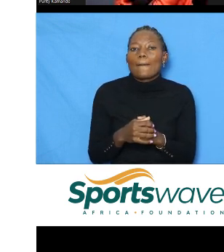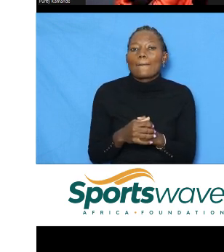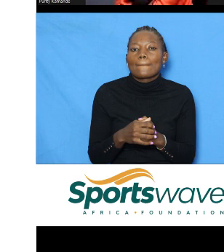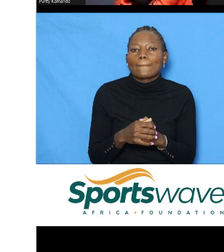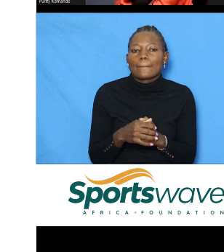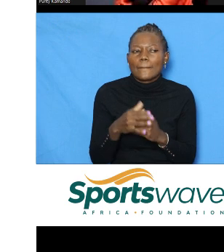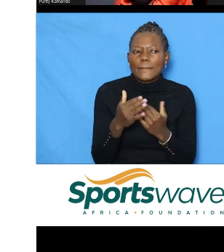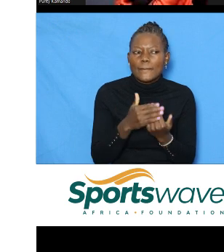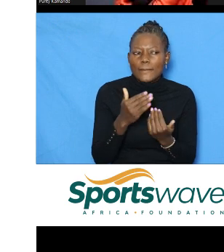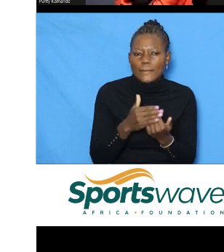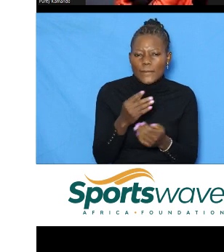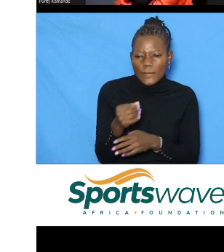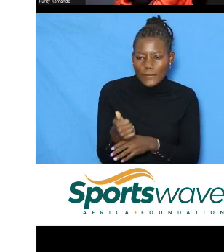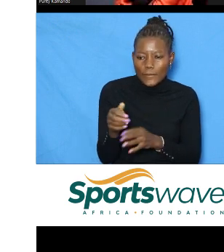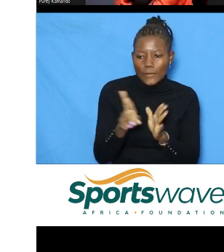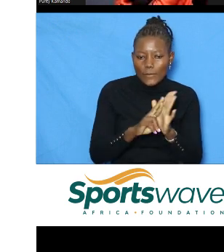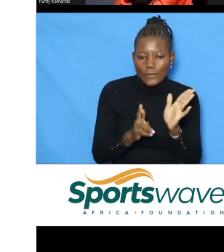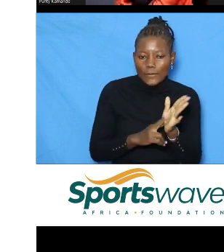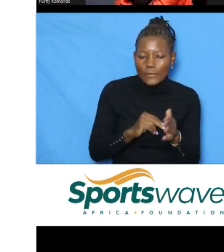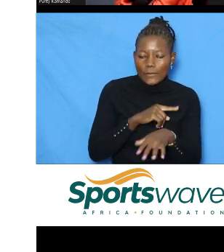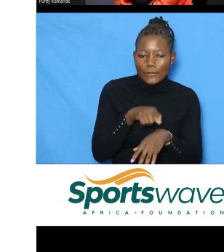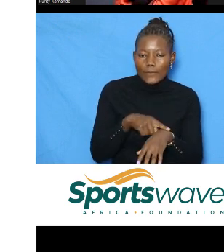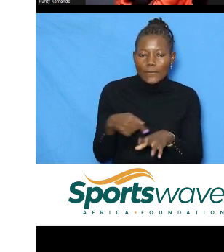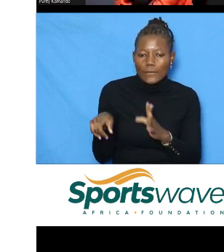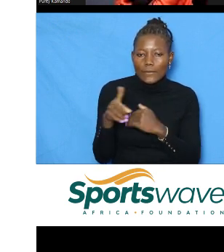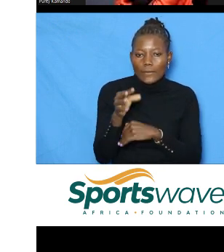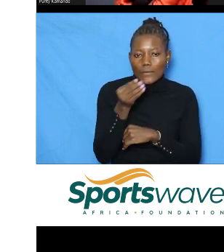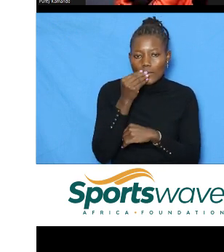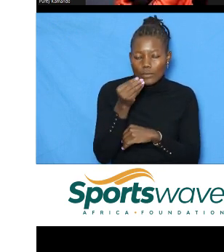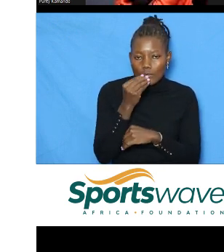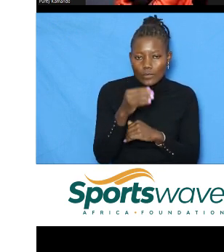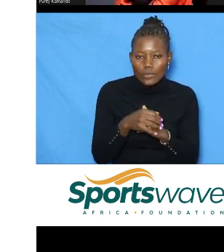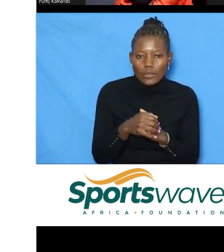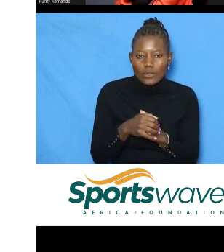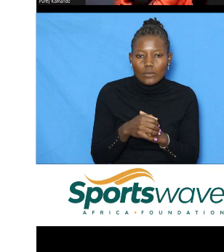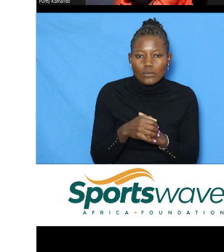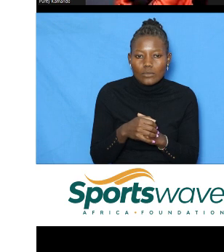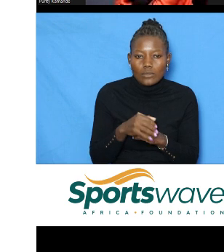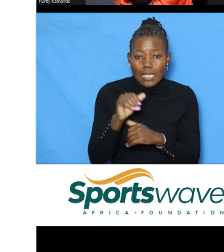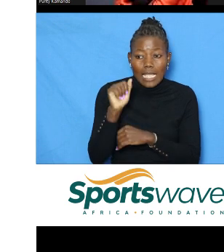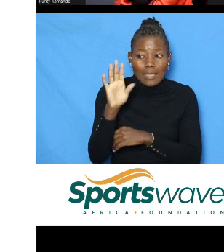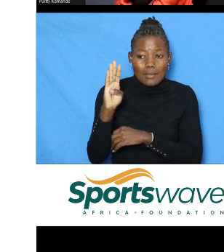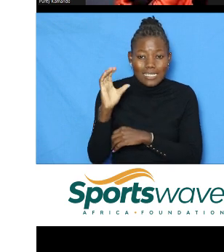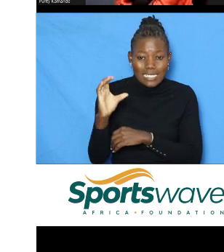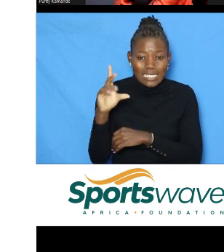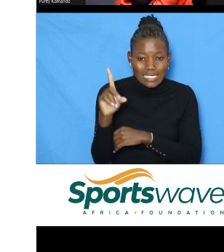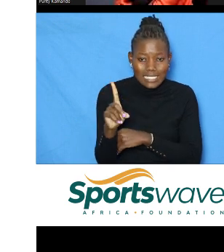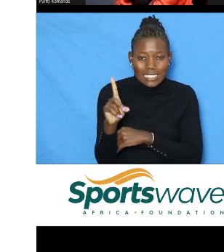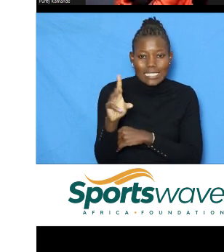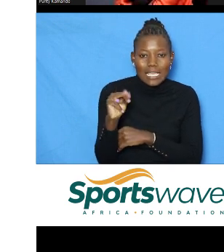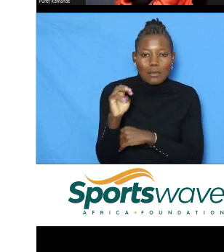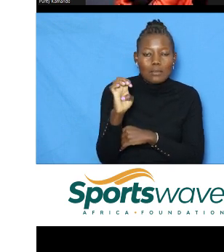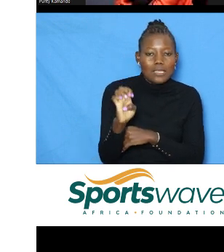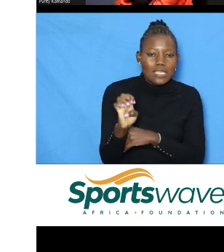taken care of by a few principles when it comes to nutrition. So we have what we refer to as the A, B, C, D, M, and